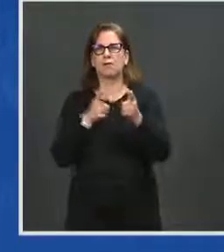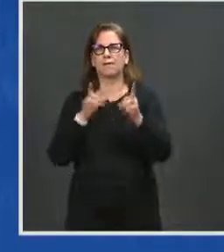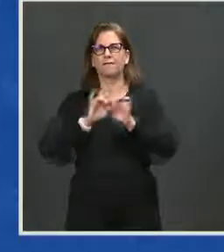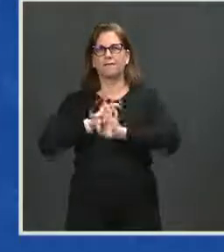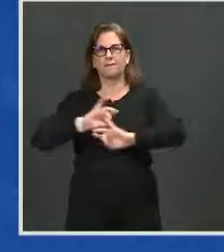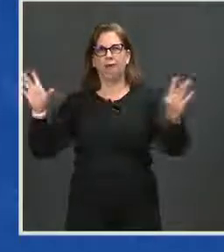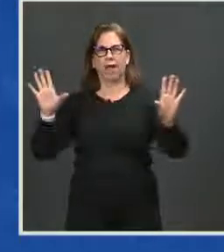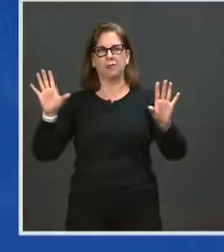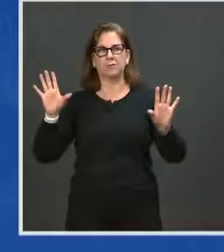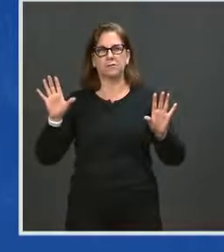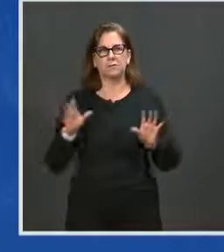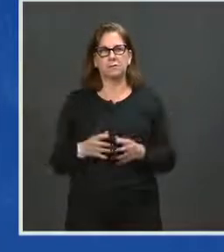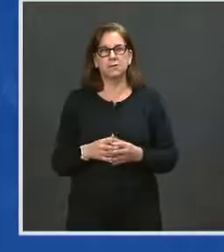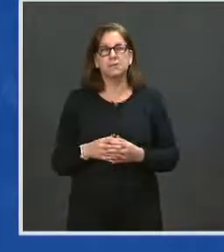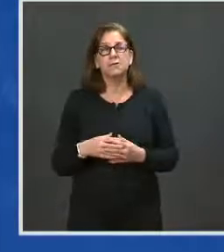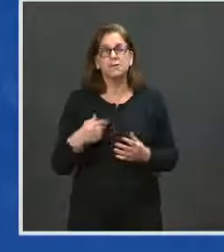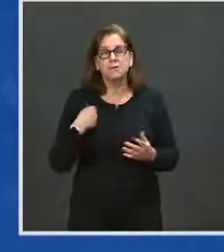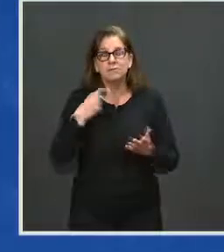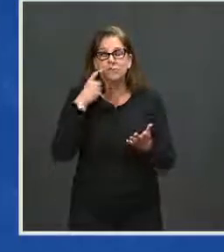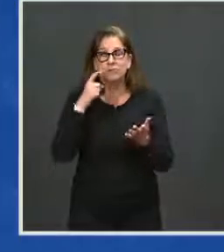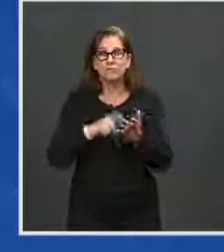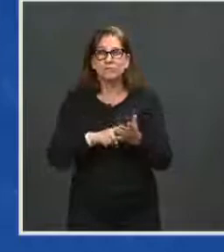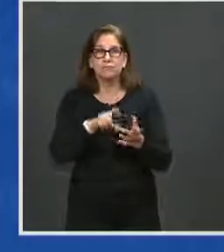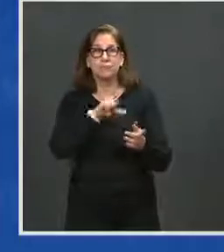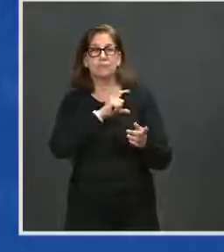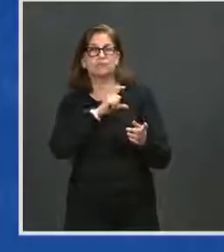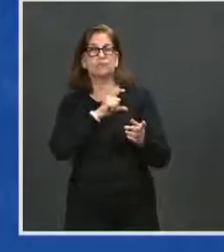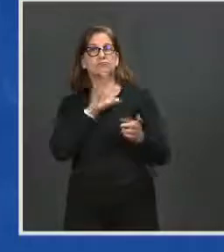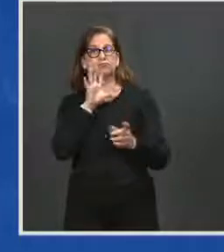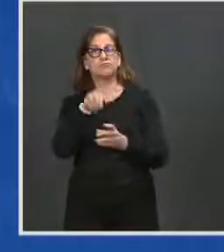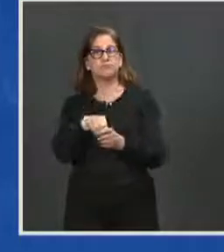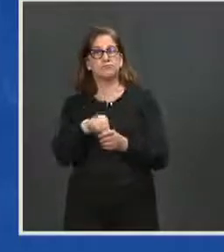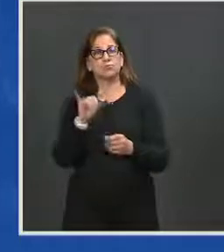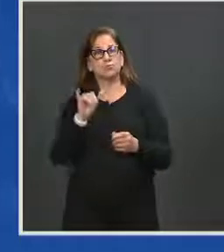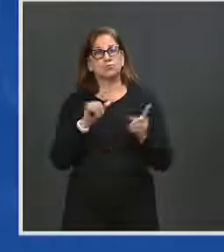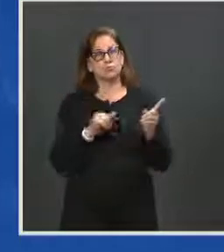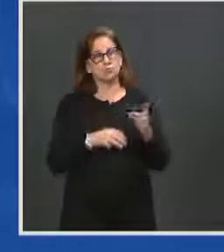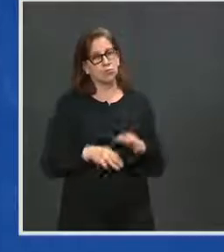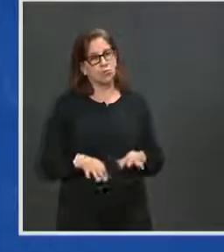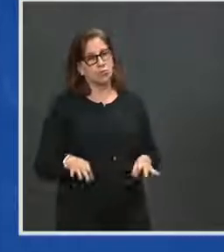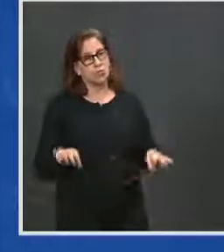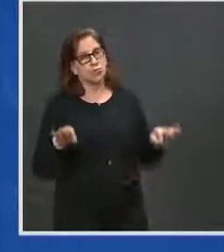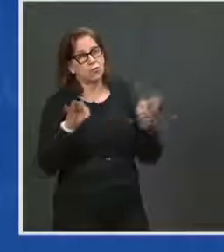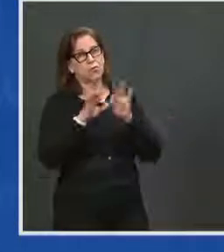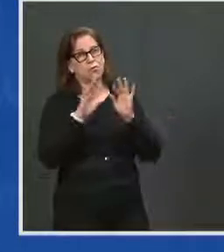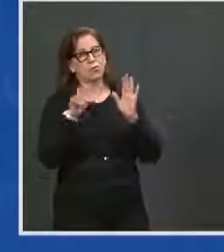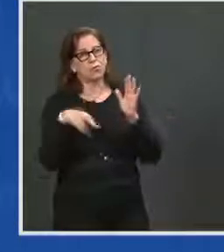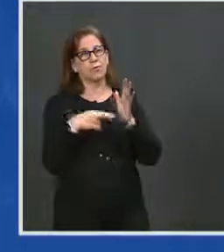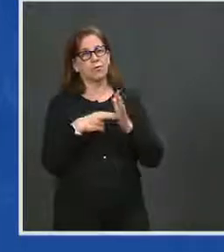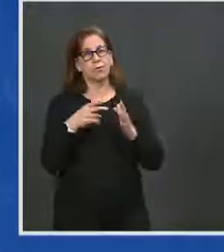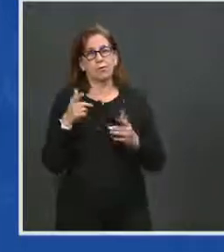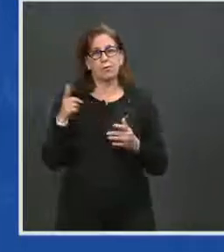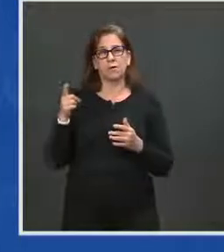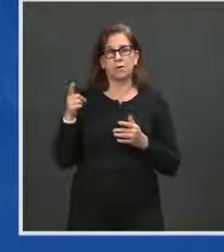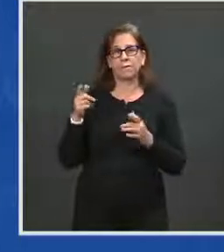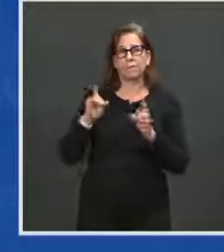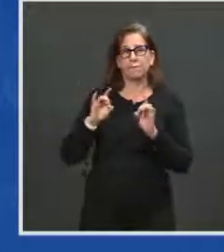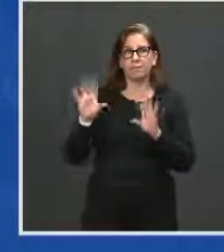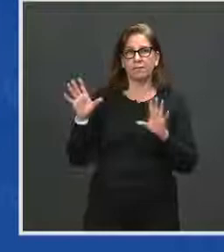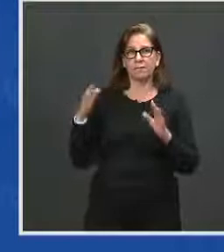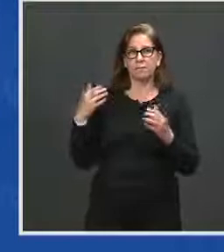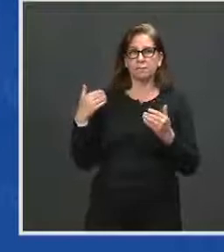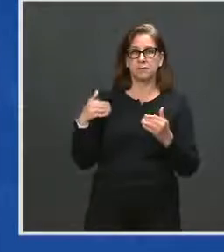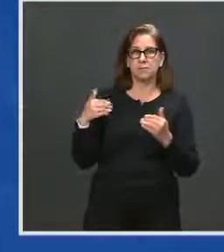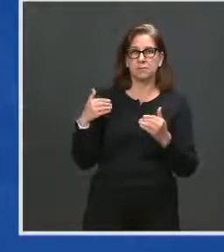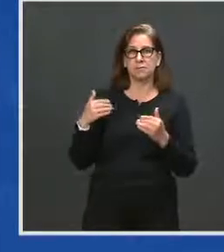law enforcement plays an important role, gun violence is not a problem that law enforcement alone can solve.